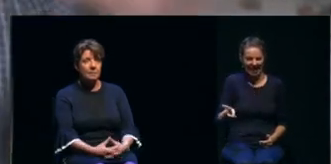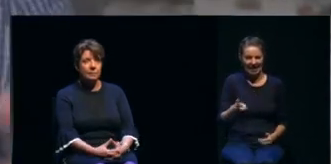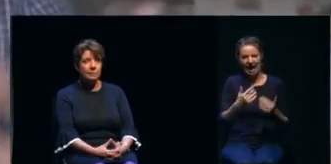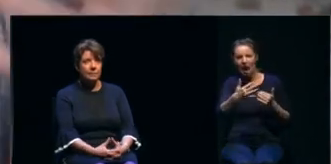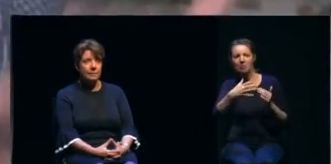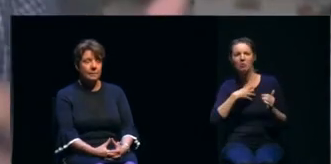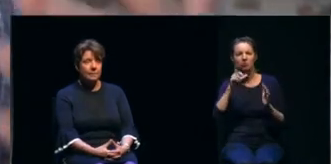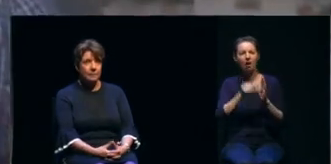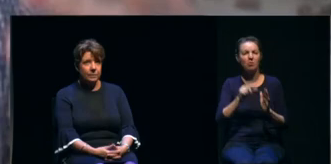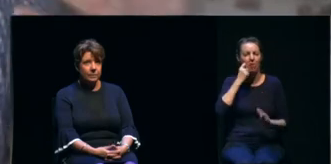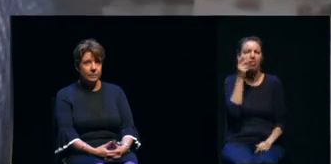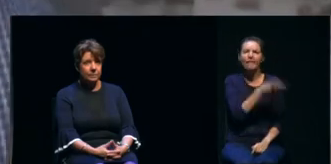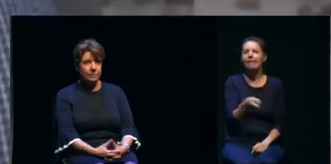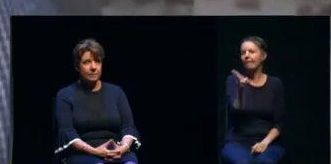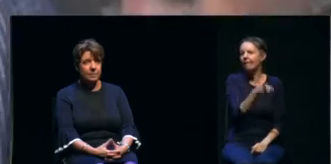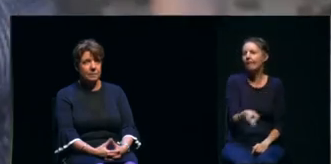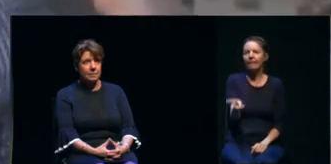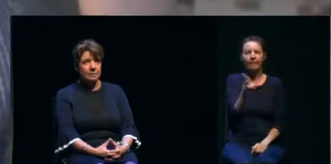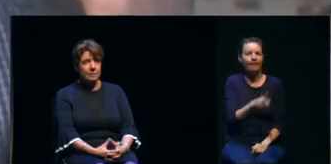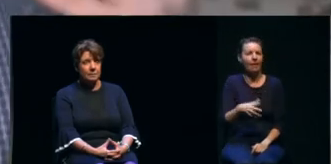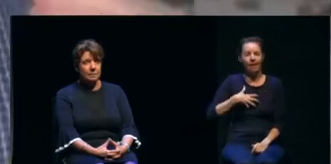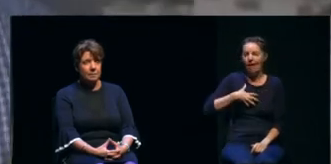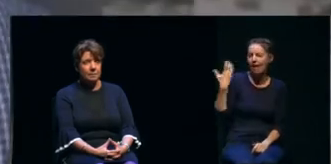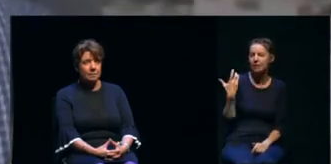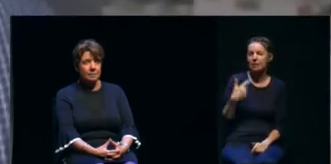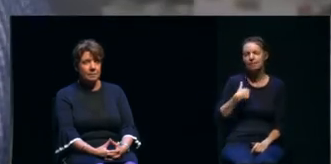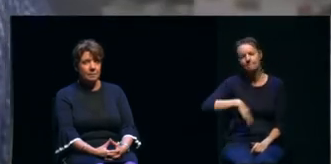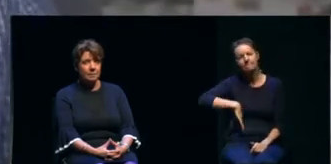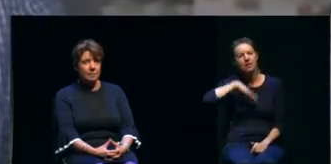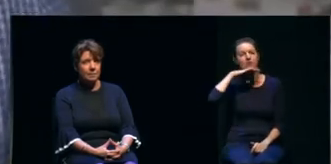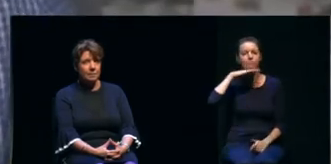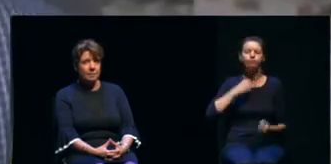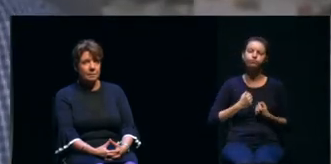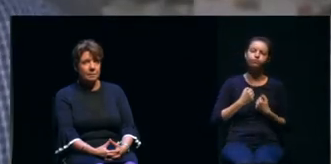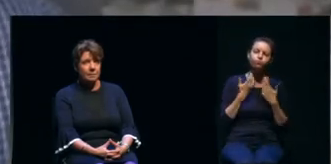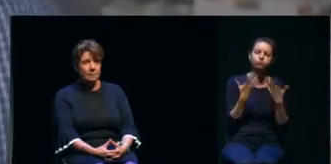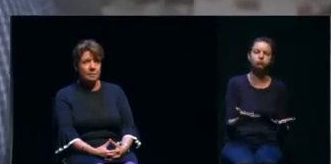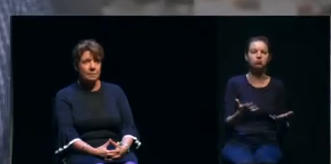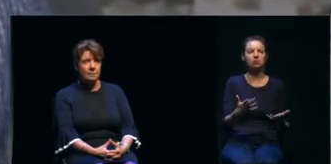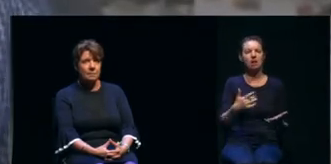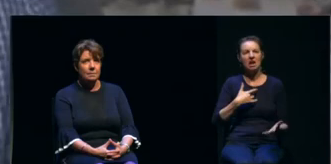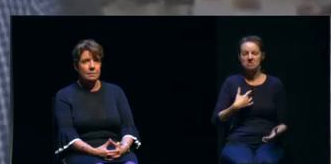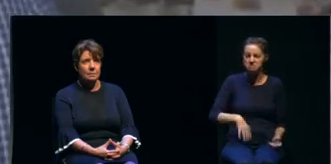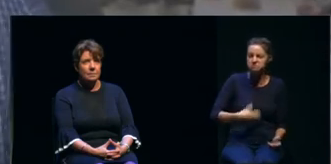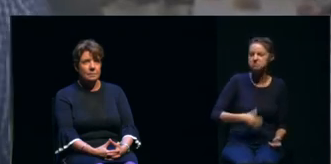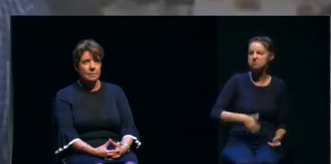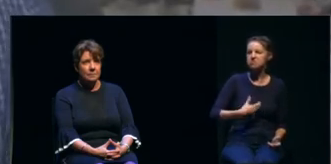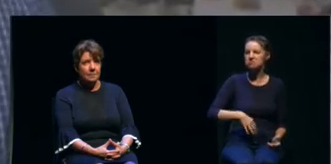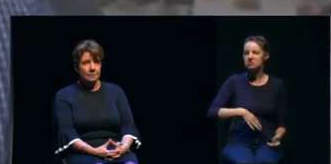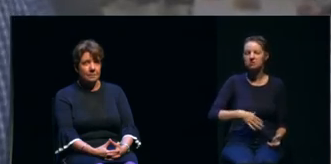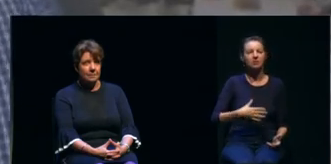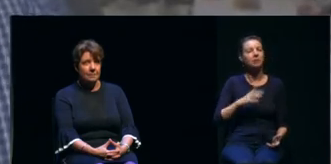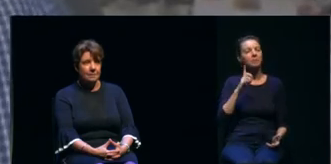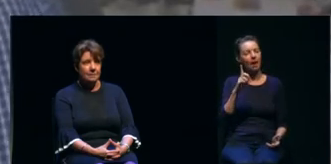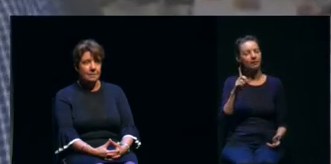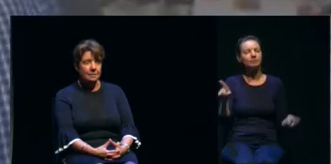more times are women going to have to be angry? I am getting so tired. It is giving me acid indigestion. But at the